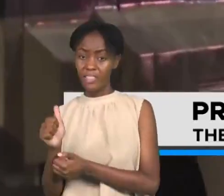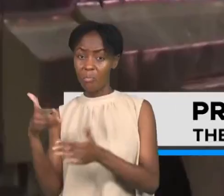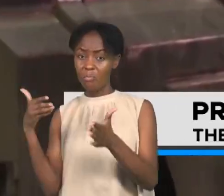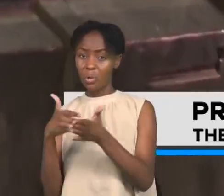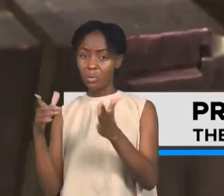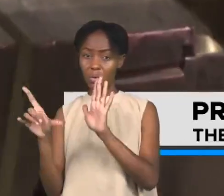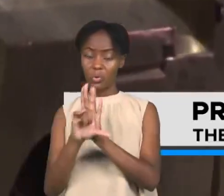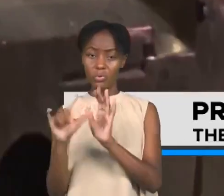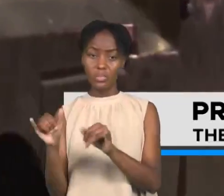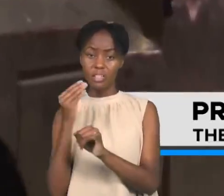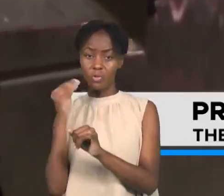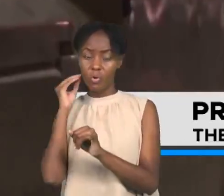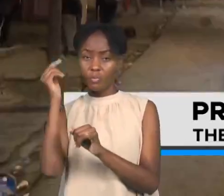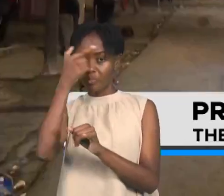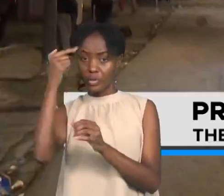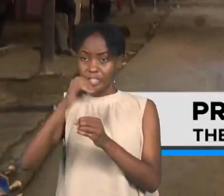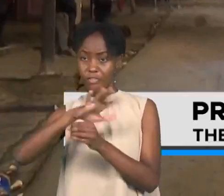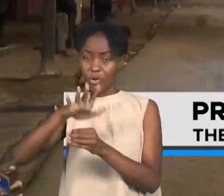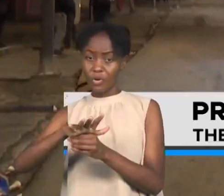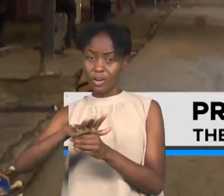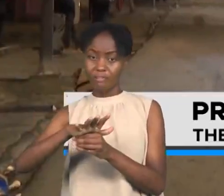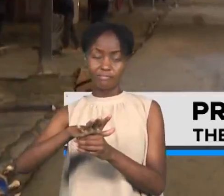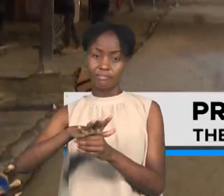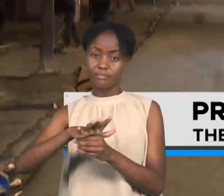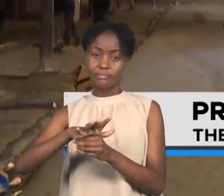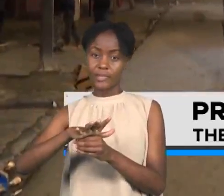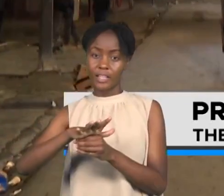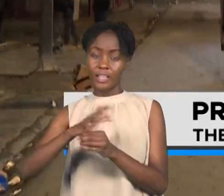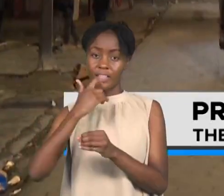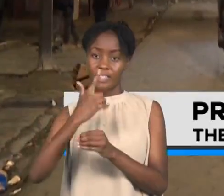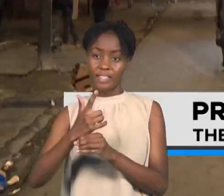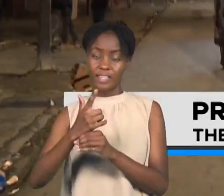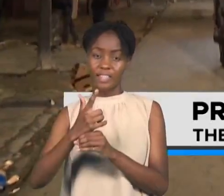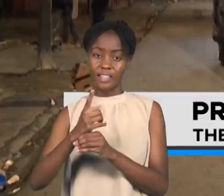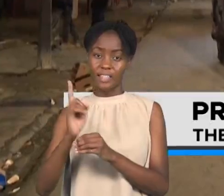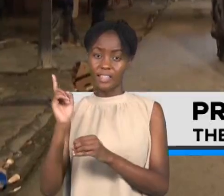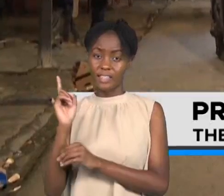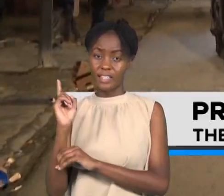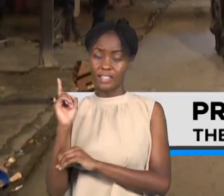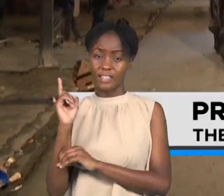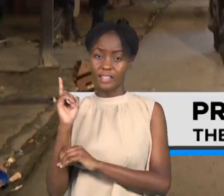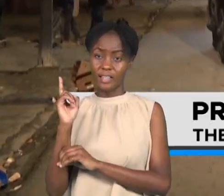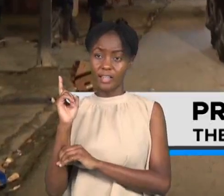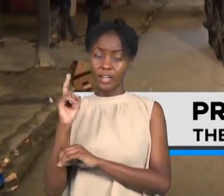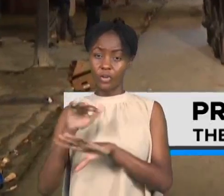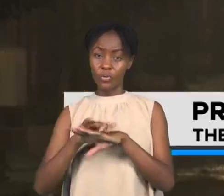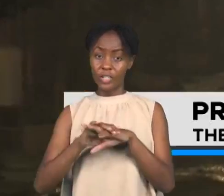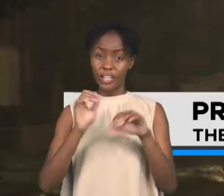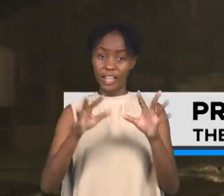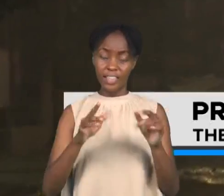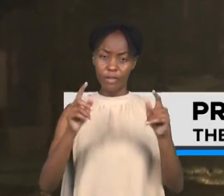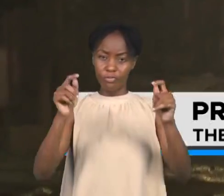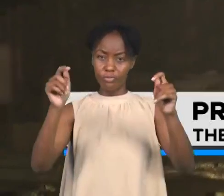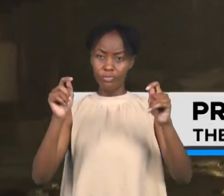at reining in coronavirus infections as students and activists flocked at the key boulevard in Tunisia, shouting slogans